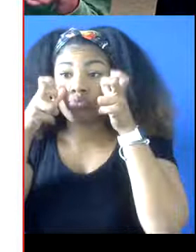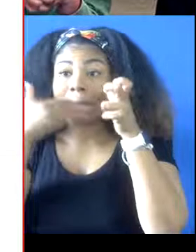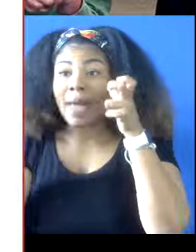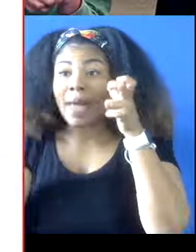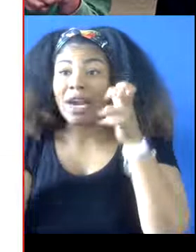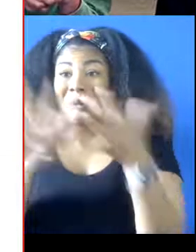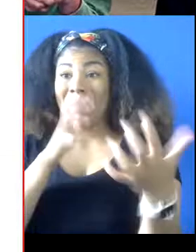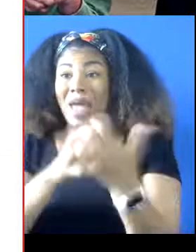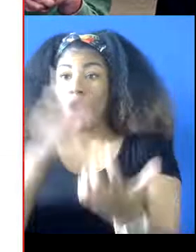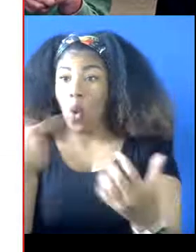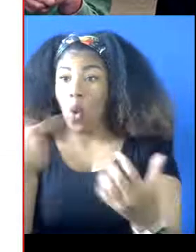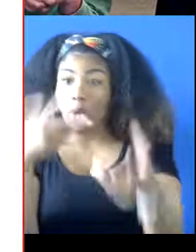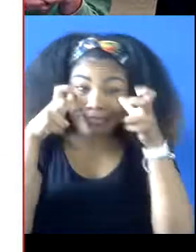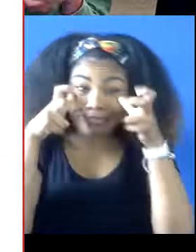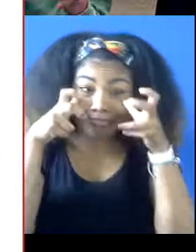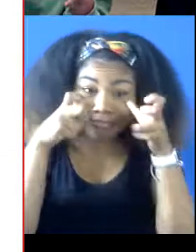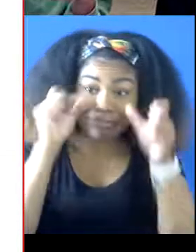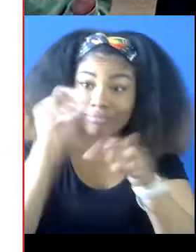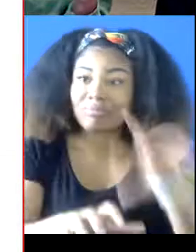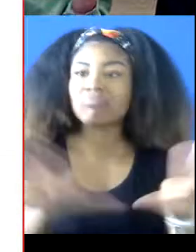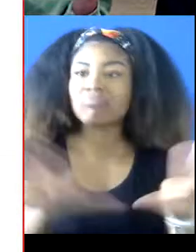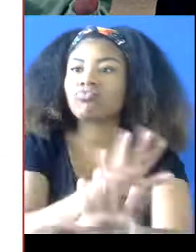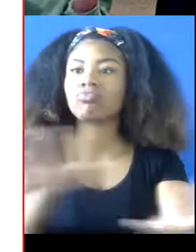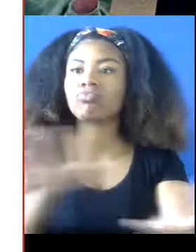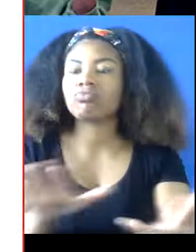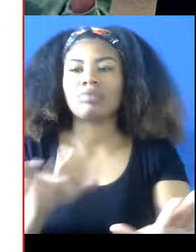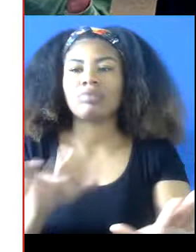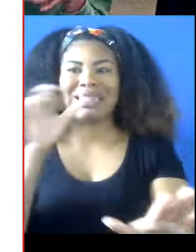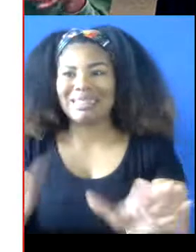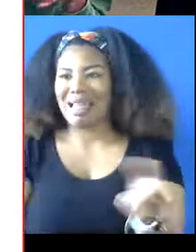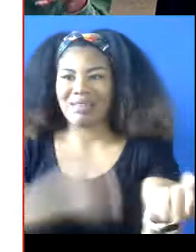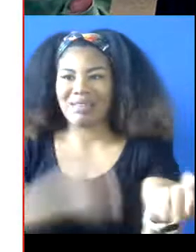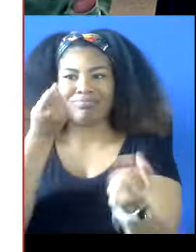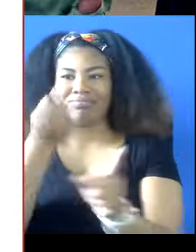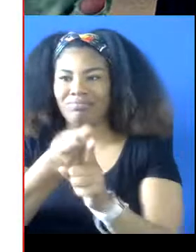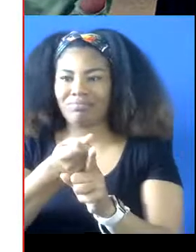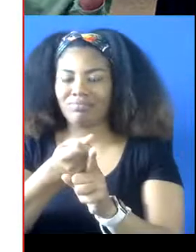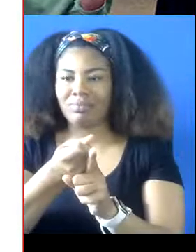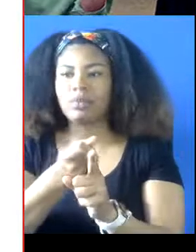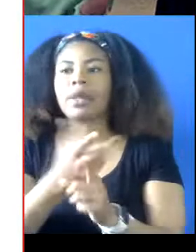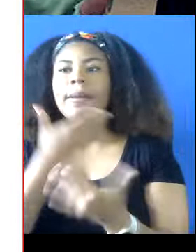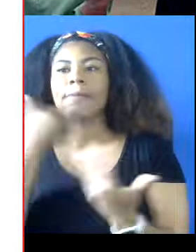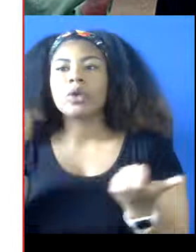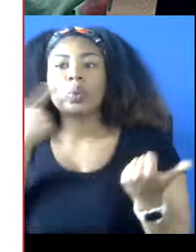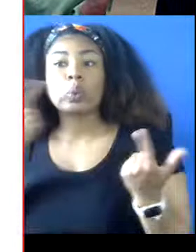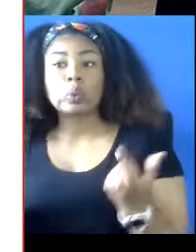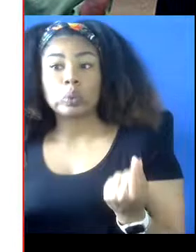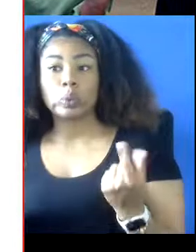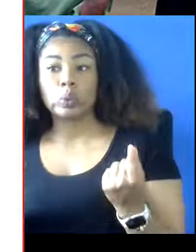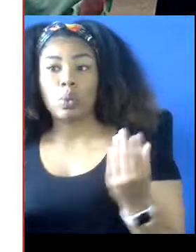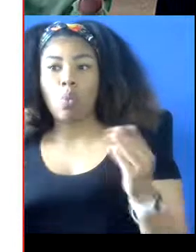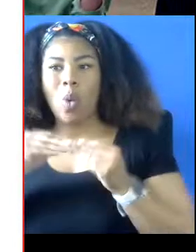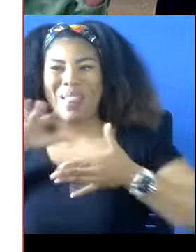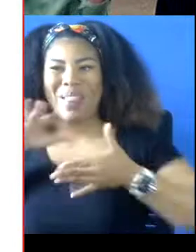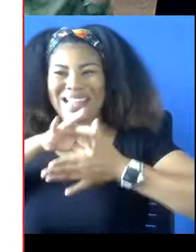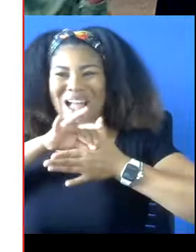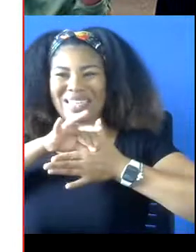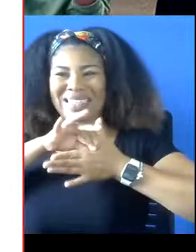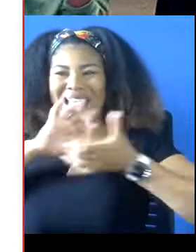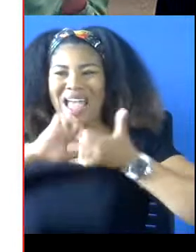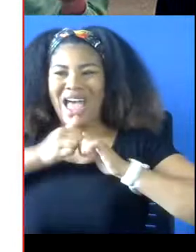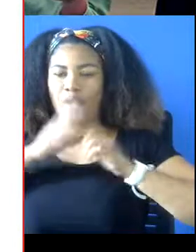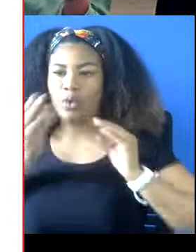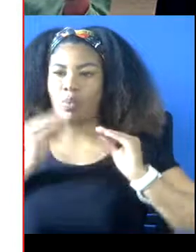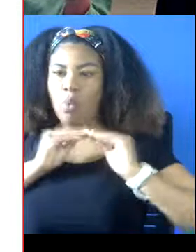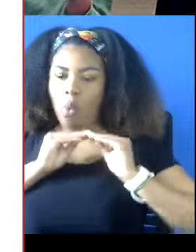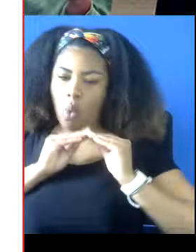focusing on developing the most effective and coherent ways to present the content. So this is really